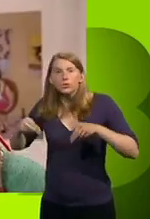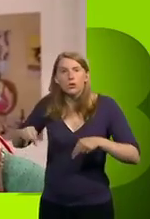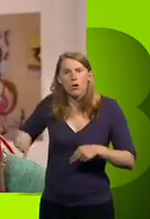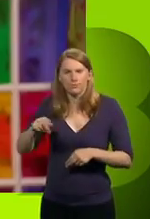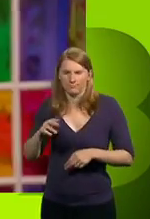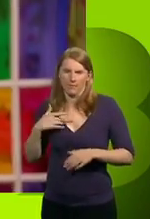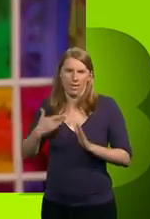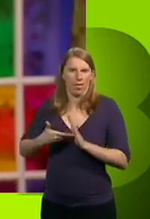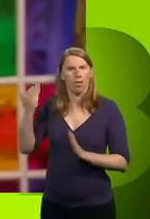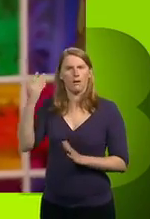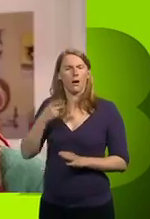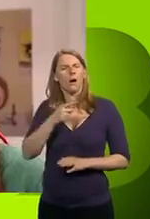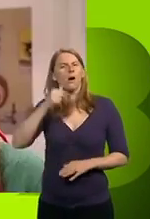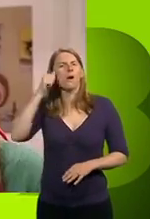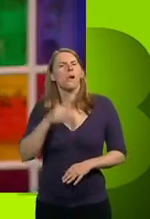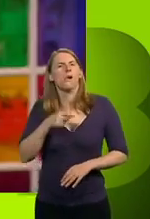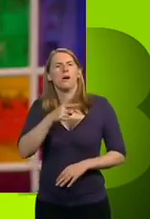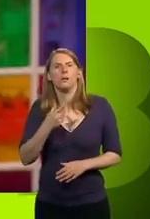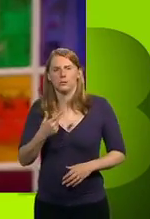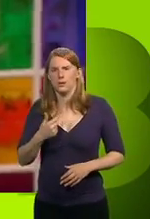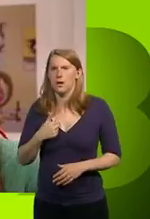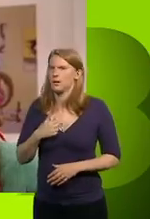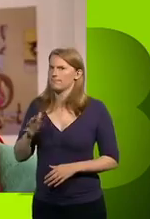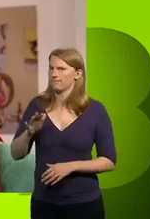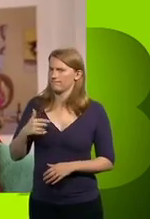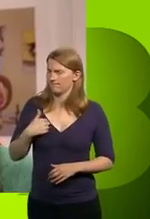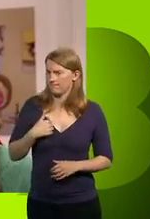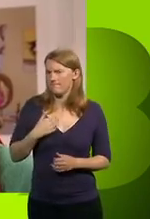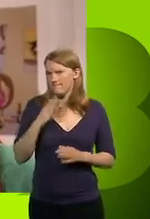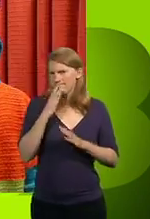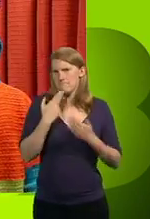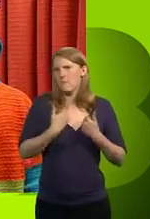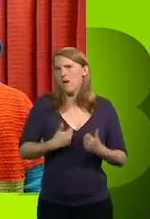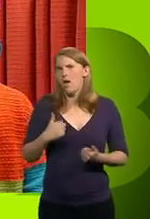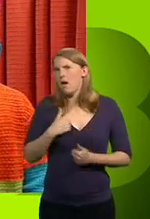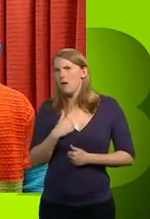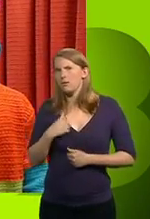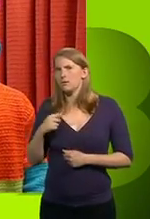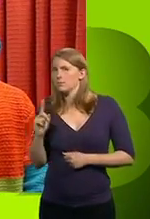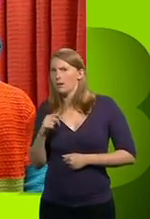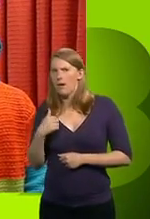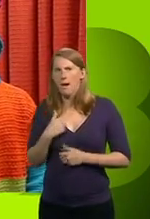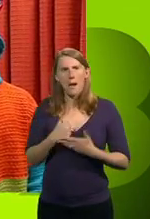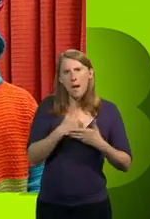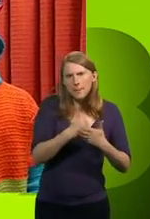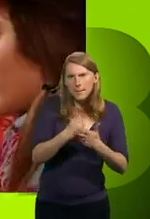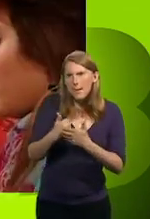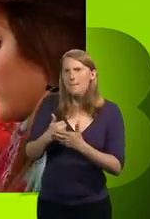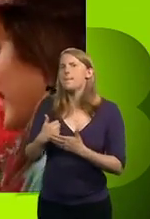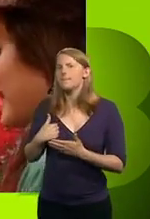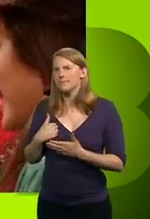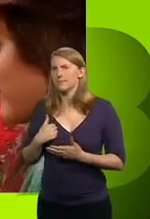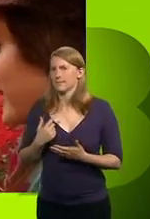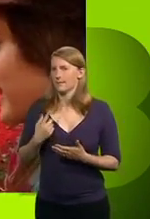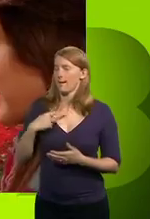it up. So you are a con artist? No. I'm a secret millionairess. I go around helping out the less fortunate. I saw